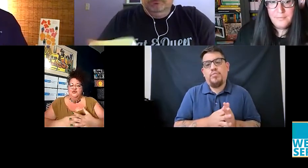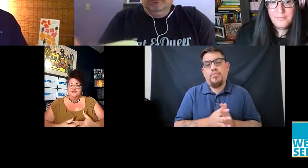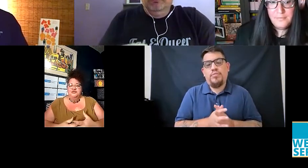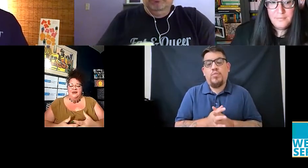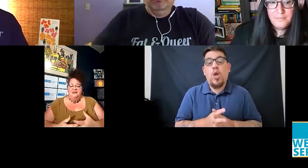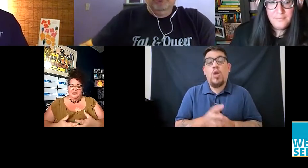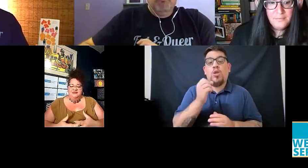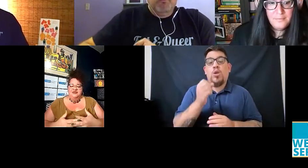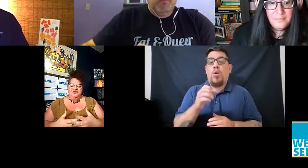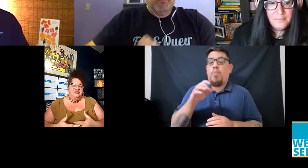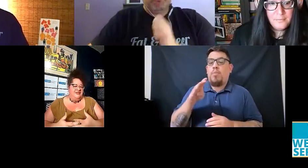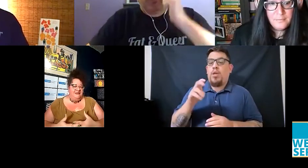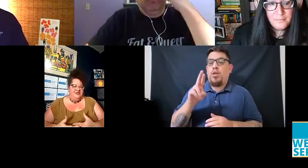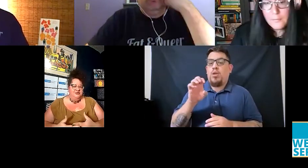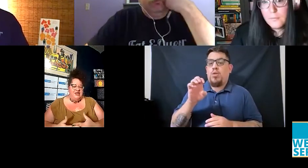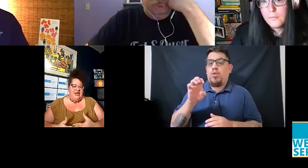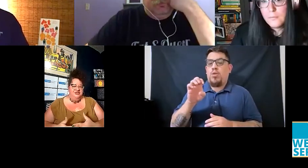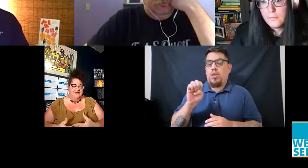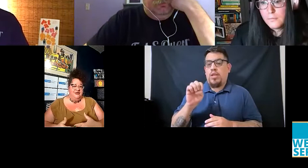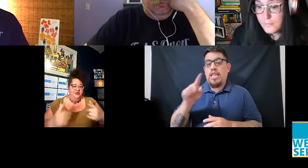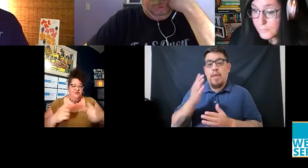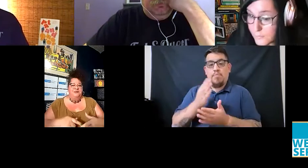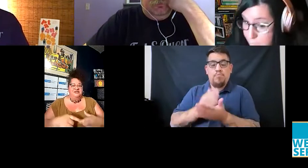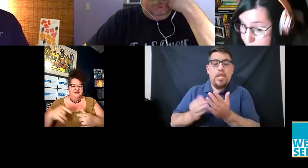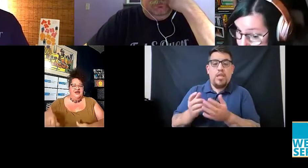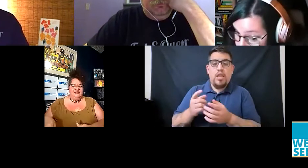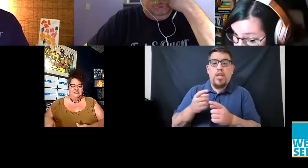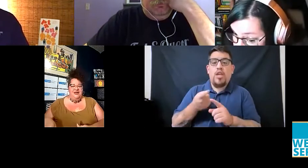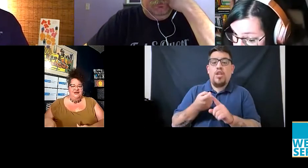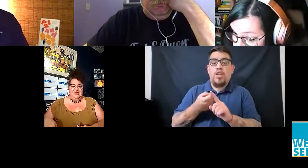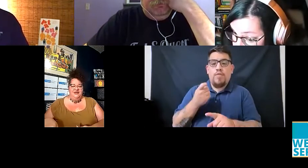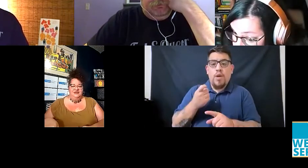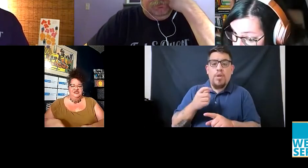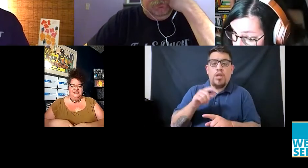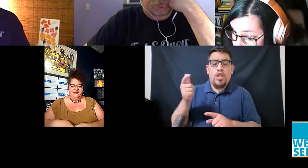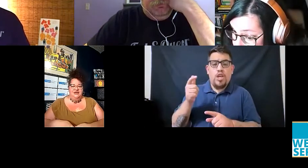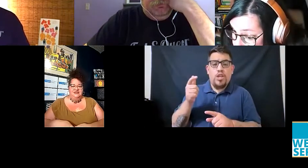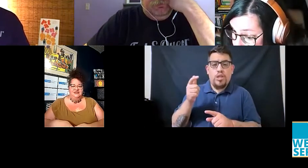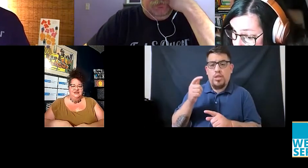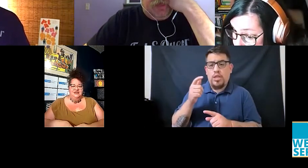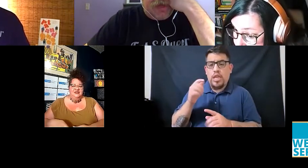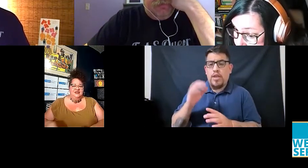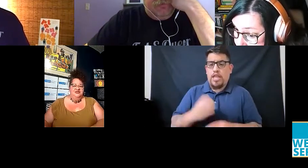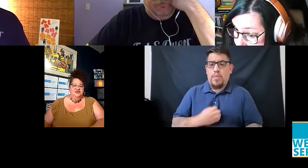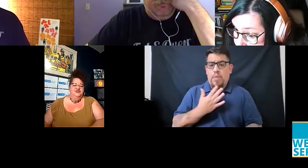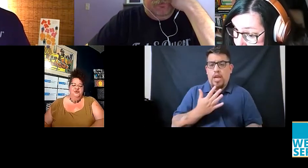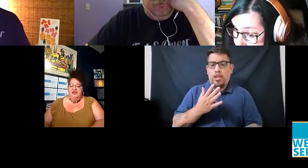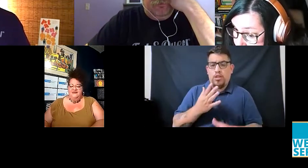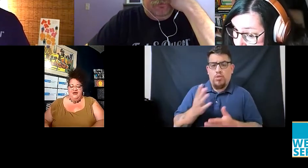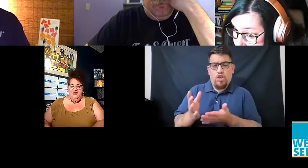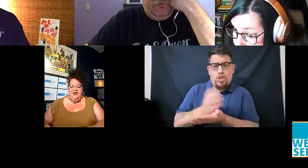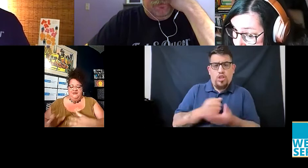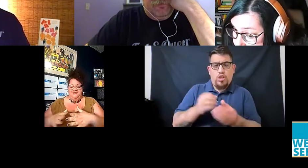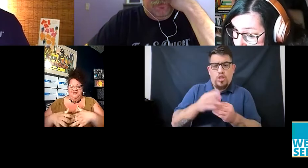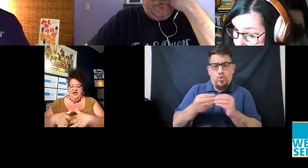So Bruce, you said that piece was actually from your Rumpus series that inspired the anthology, is that correct? Correct. Do you want to